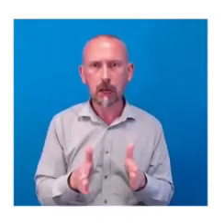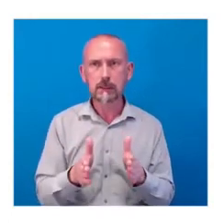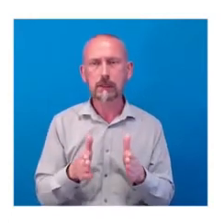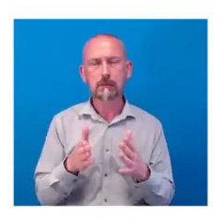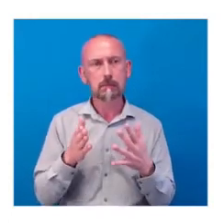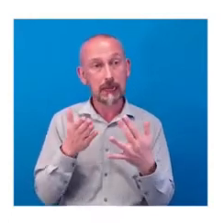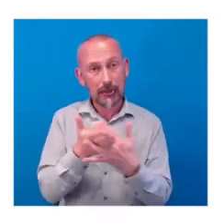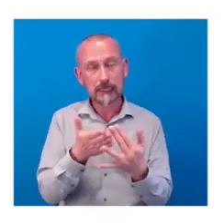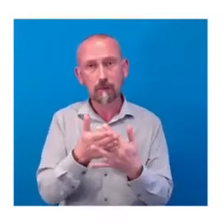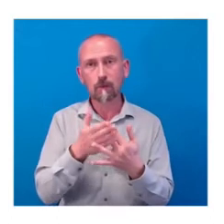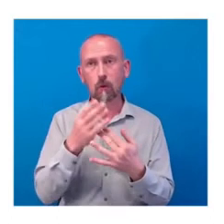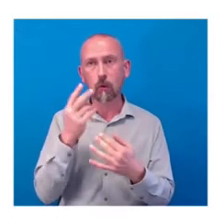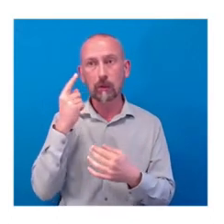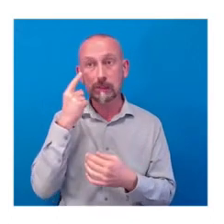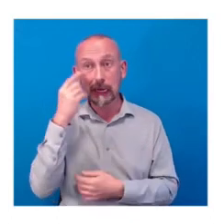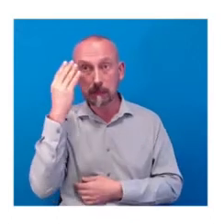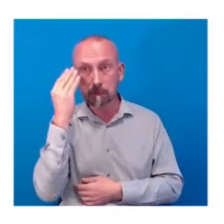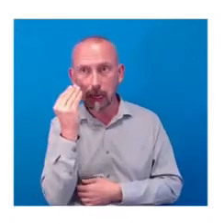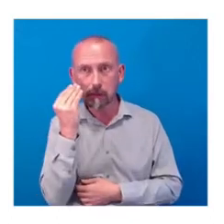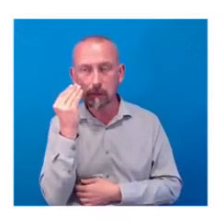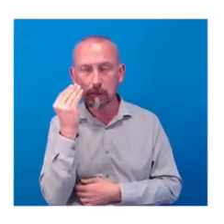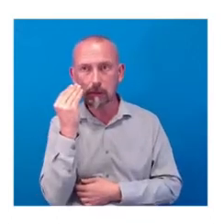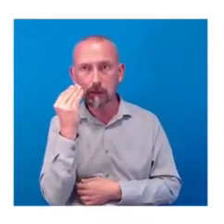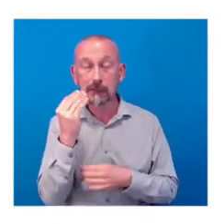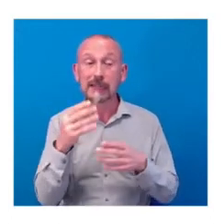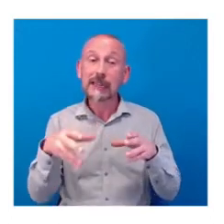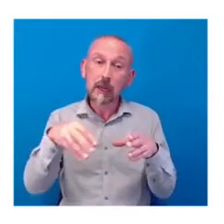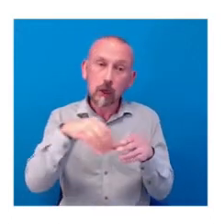impairment, which includes things like text-to-speech